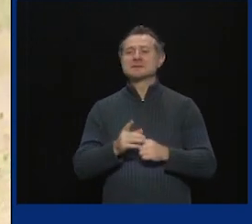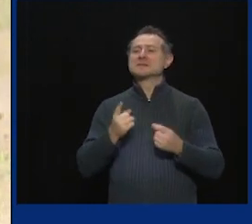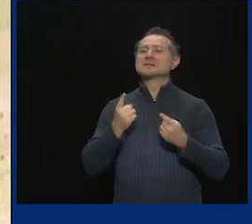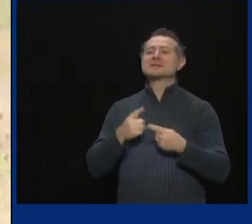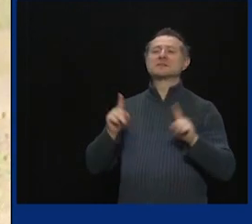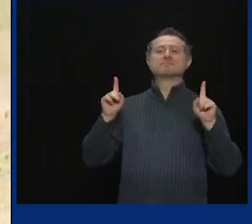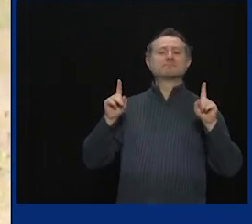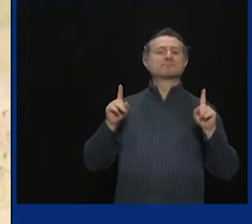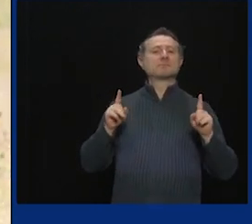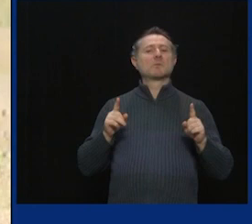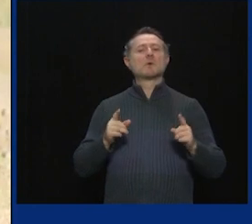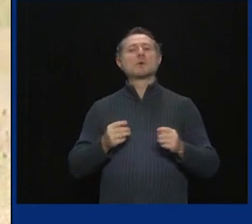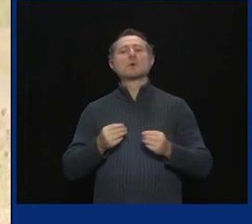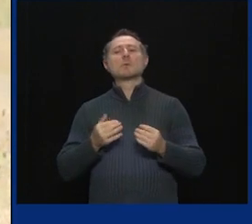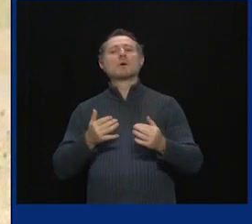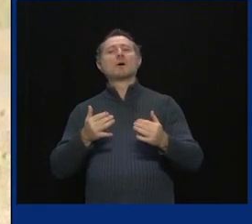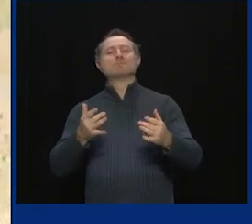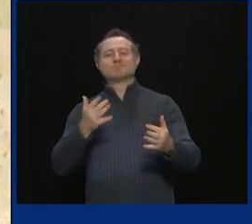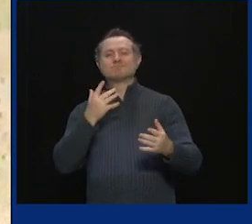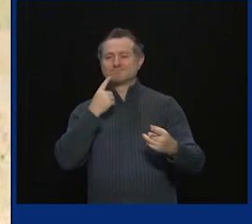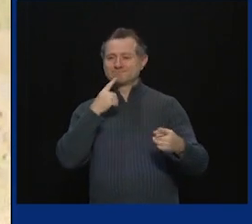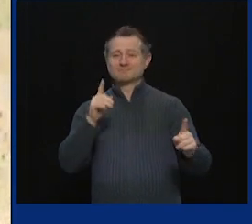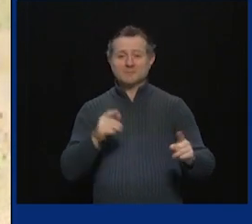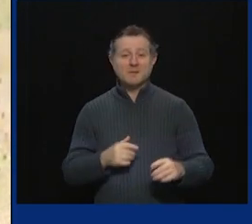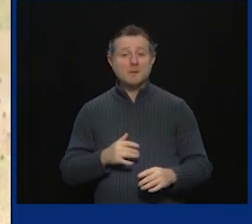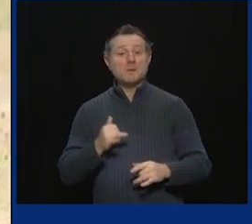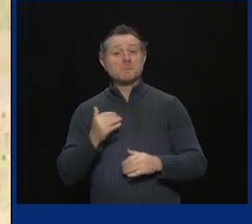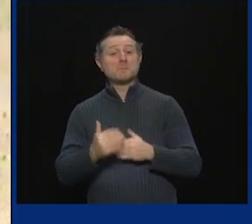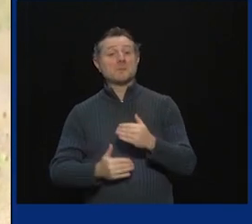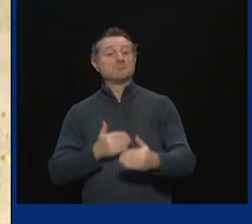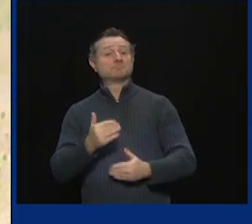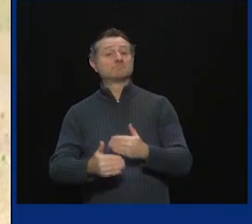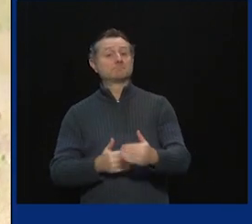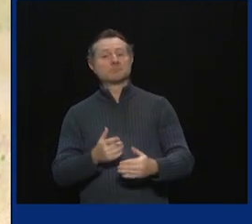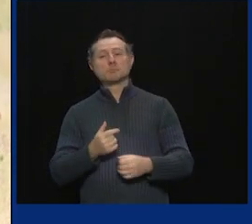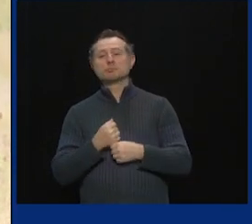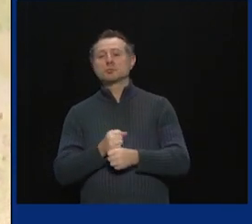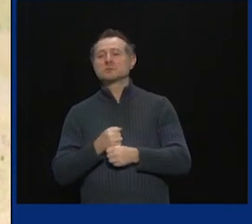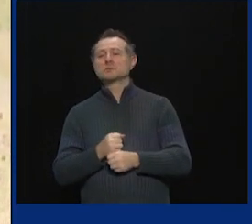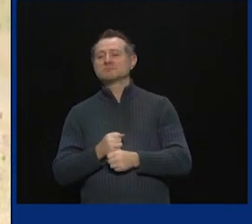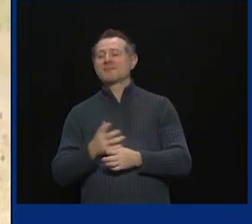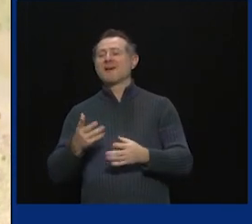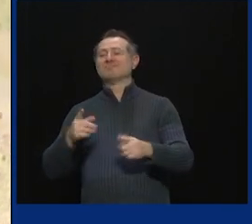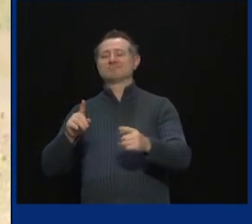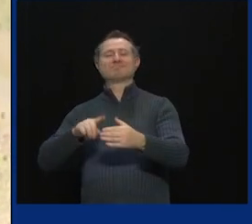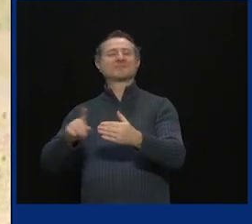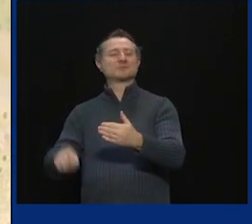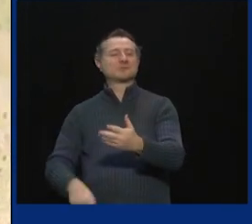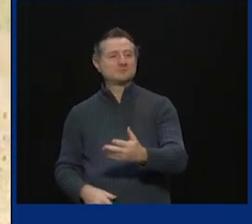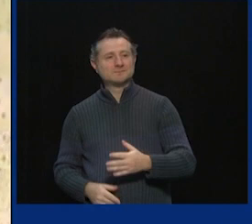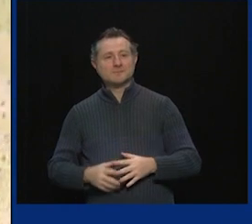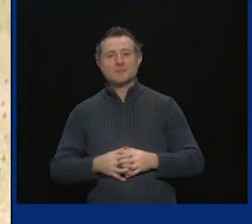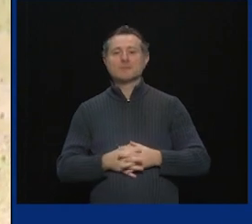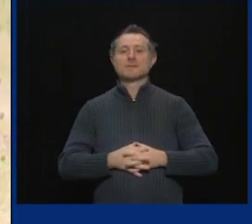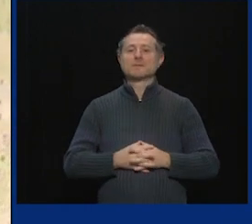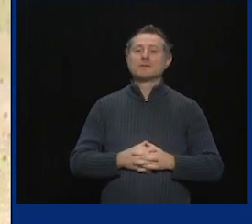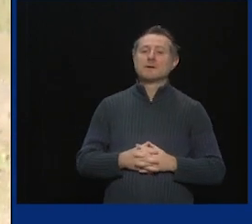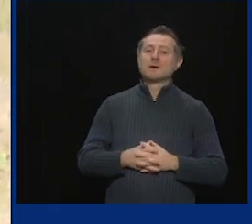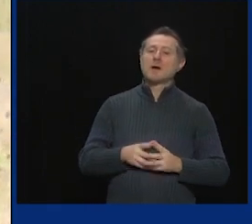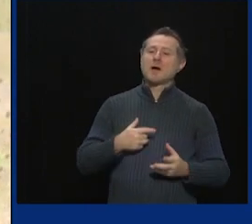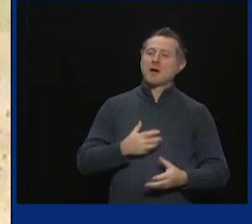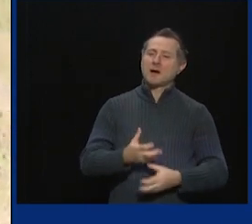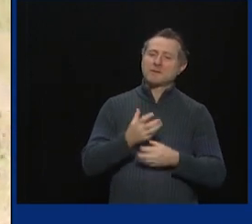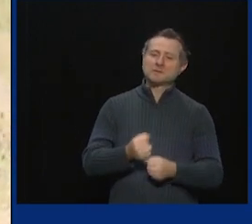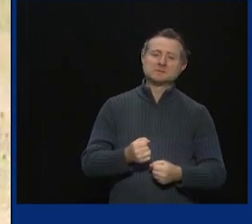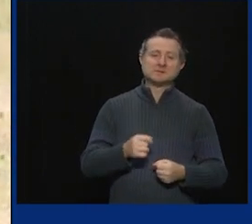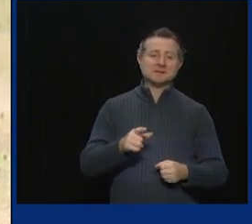success, and momentum generates results. I'm confident that Plug Power's investment in our community will serve